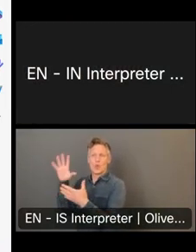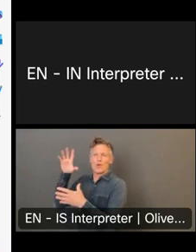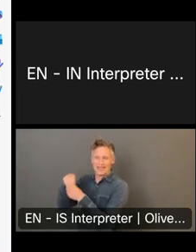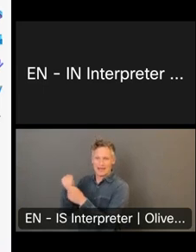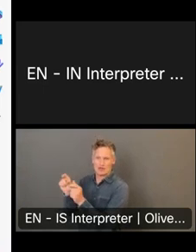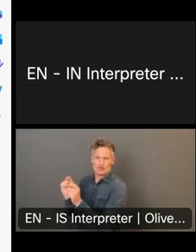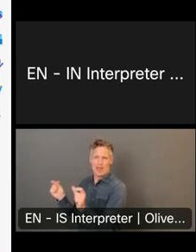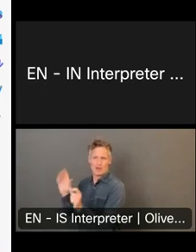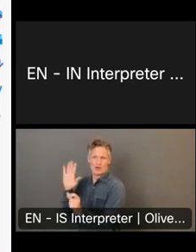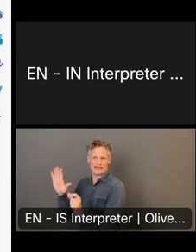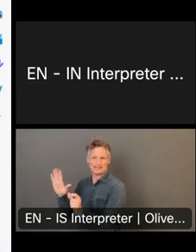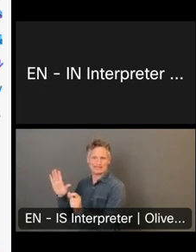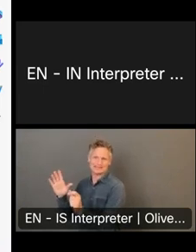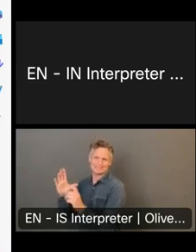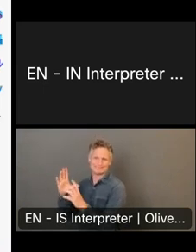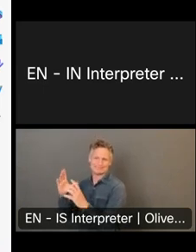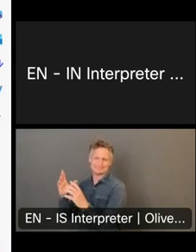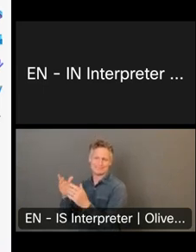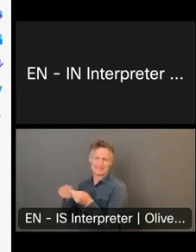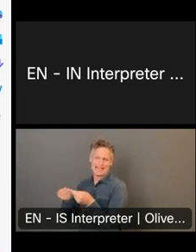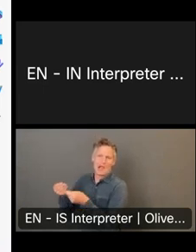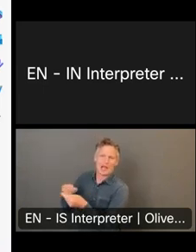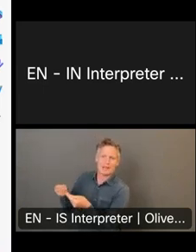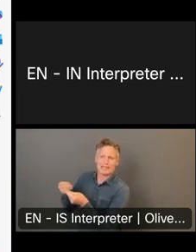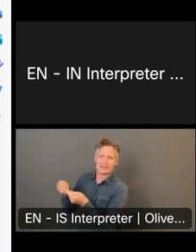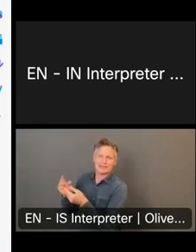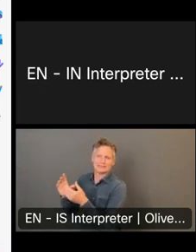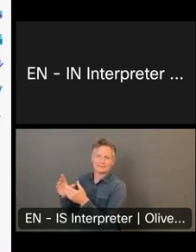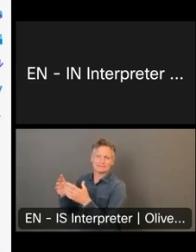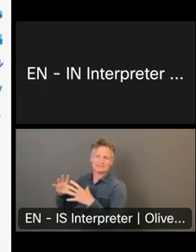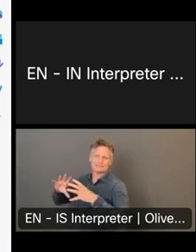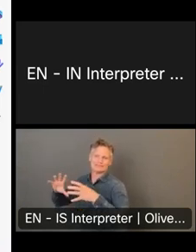most elegant possible description.